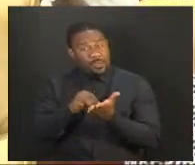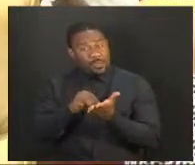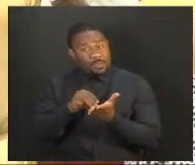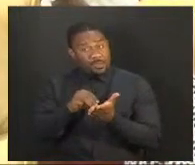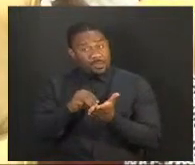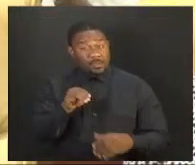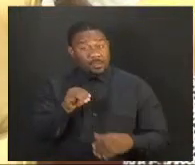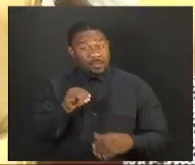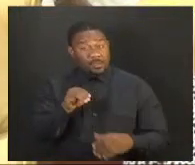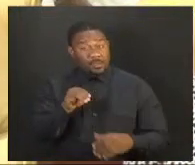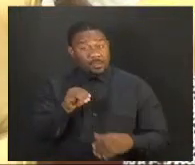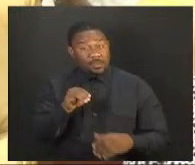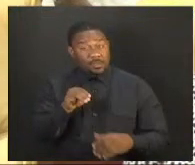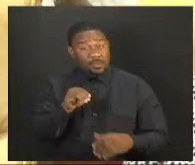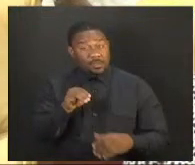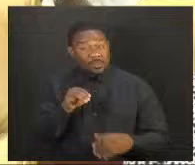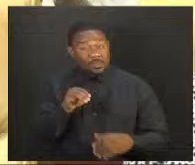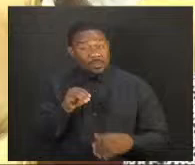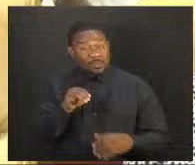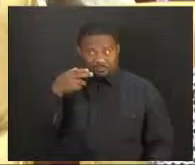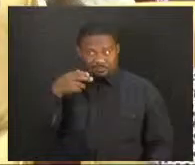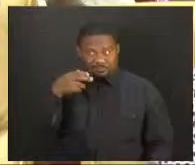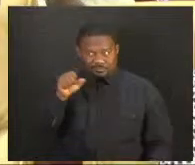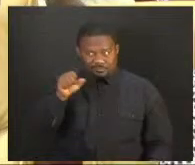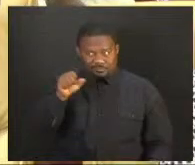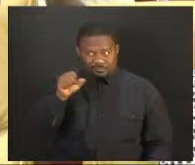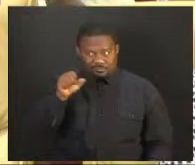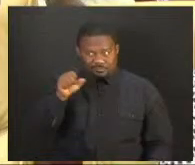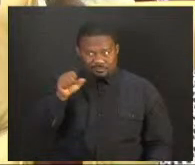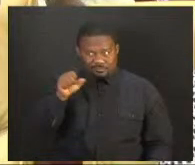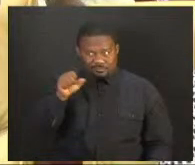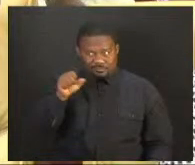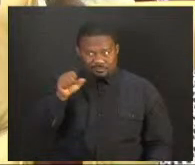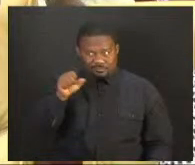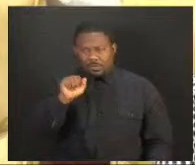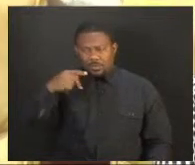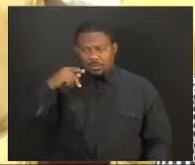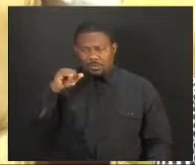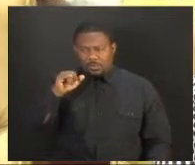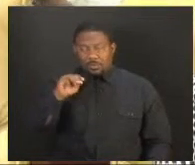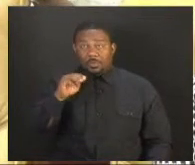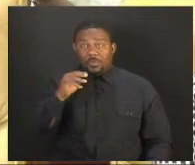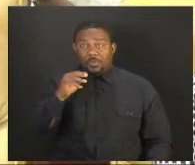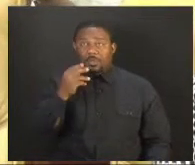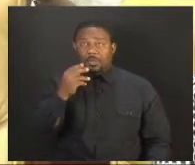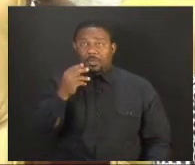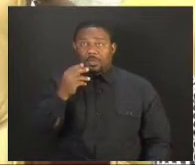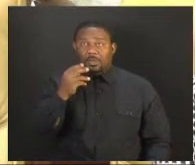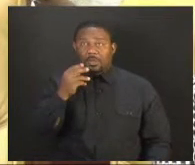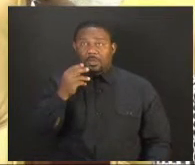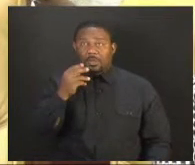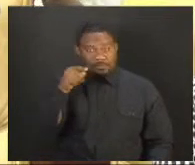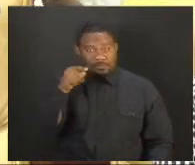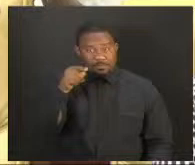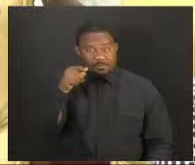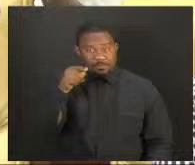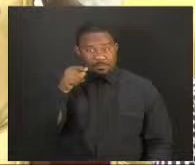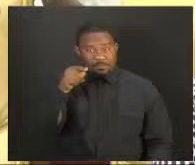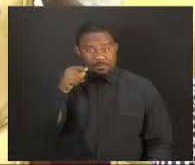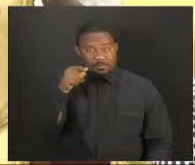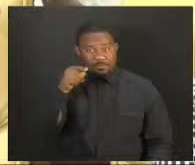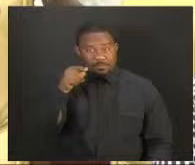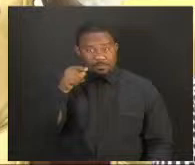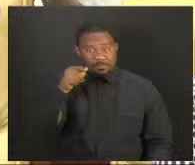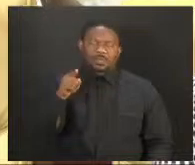E. However, if you go to page 262, the constituency, Equiapim has been spelled with an